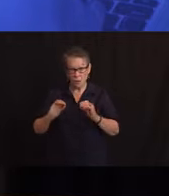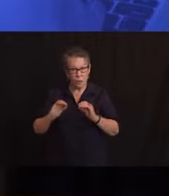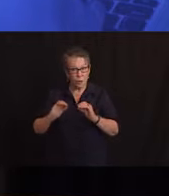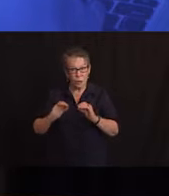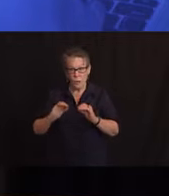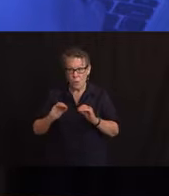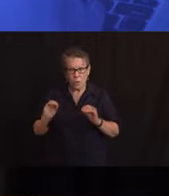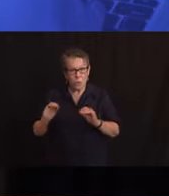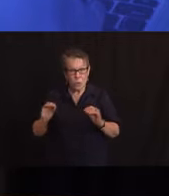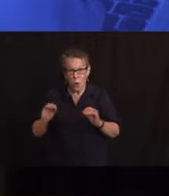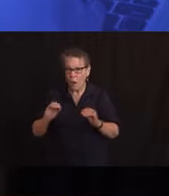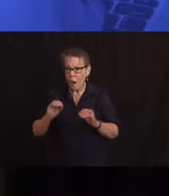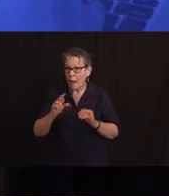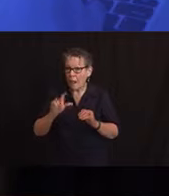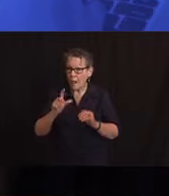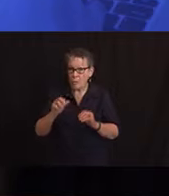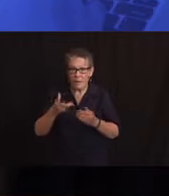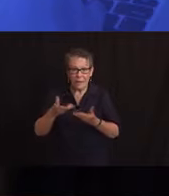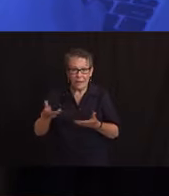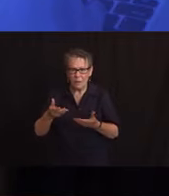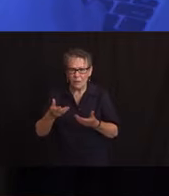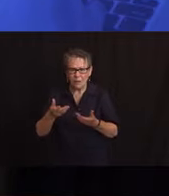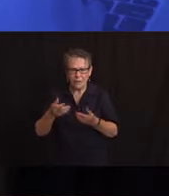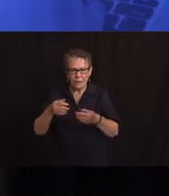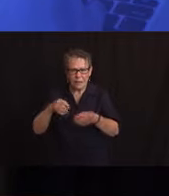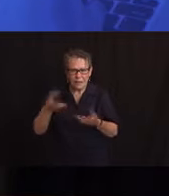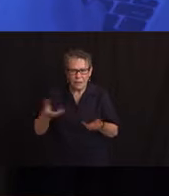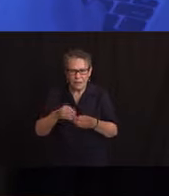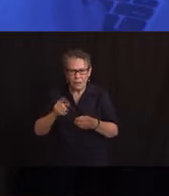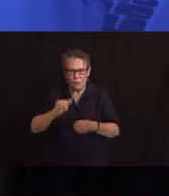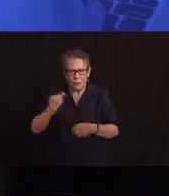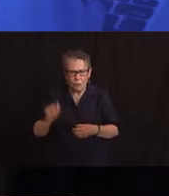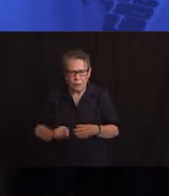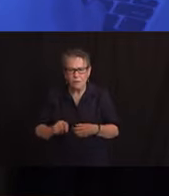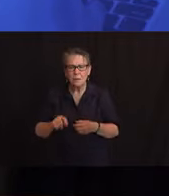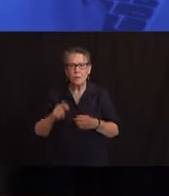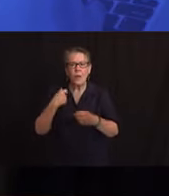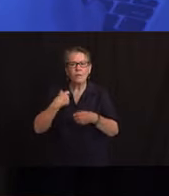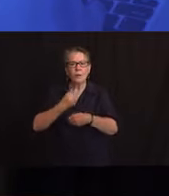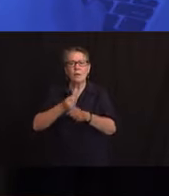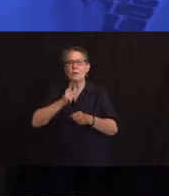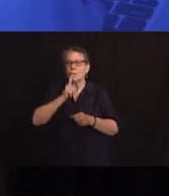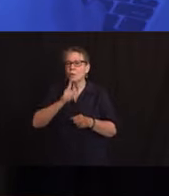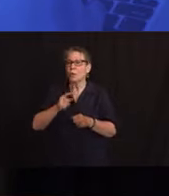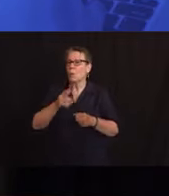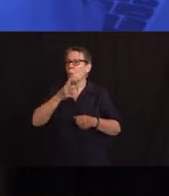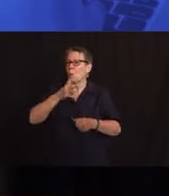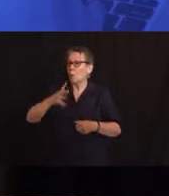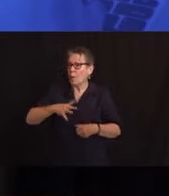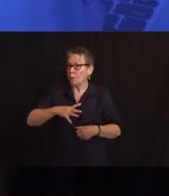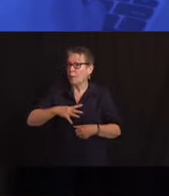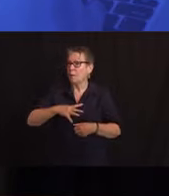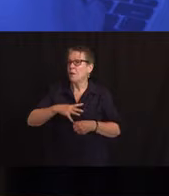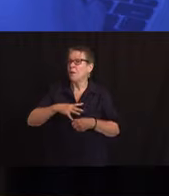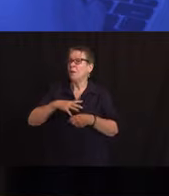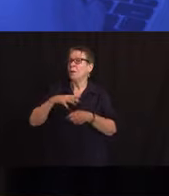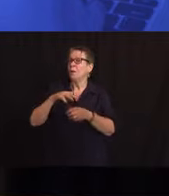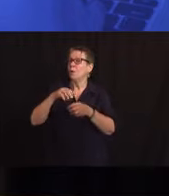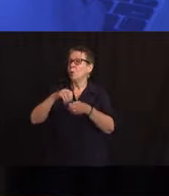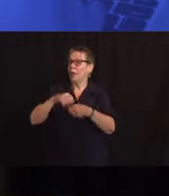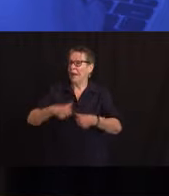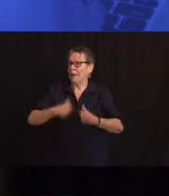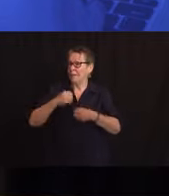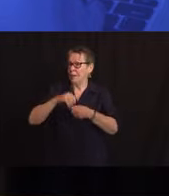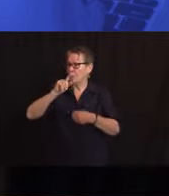in Trenton, so we want to make sure that the women that reside in Trenton have access to